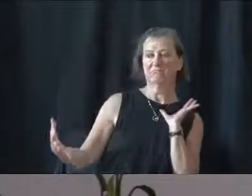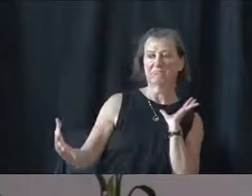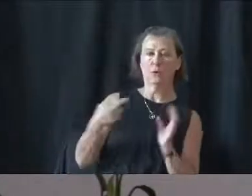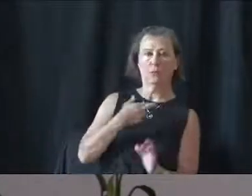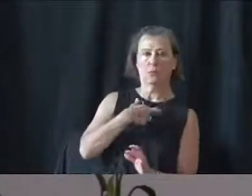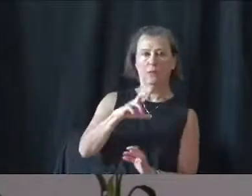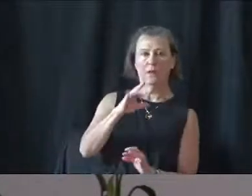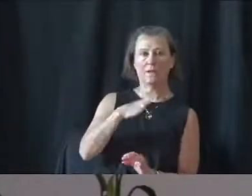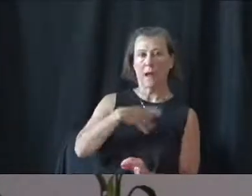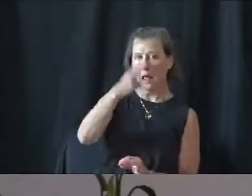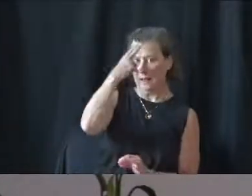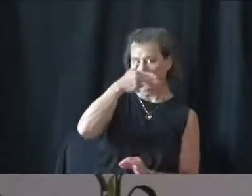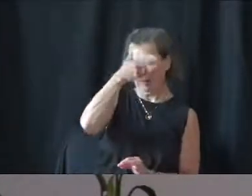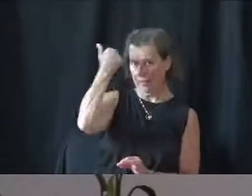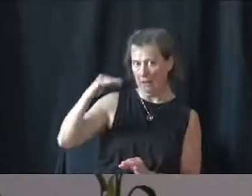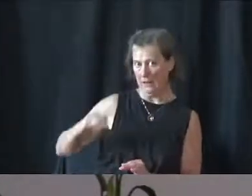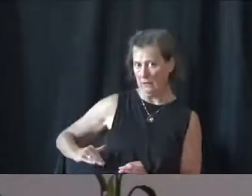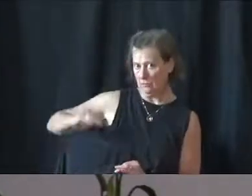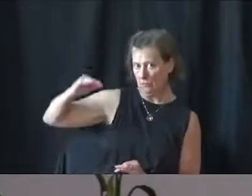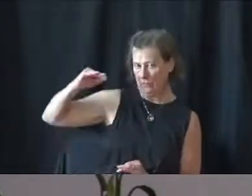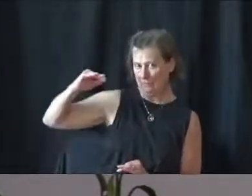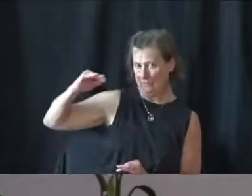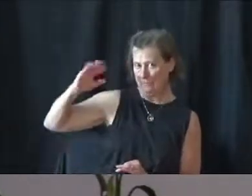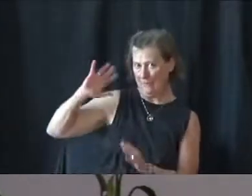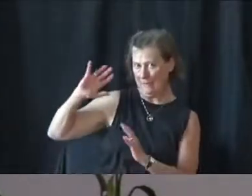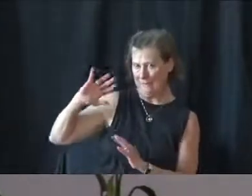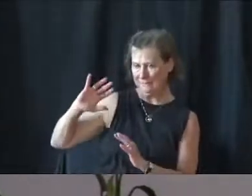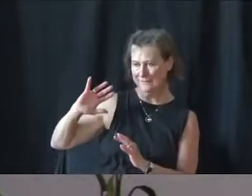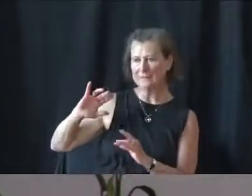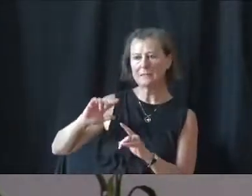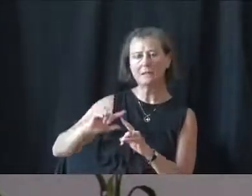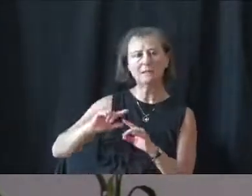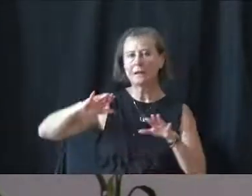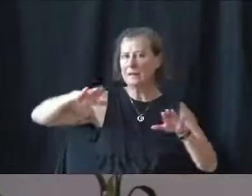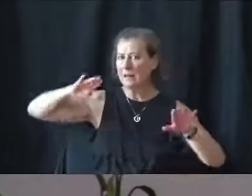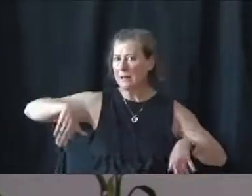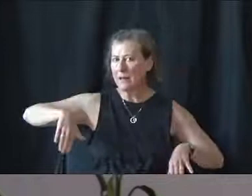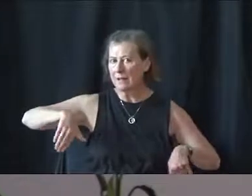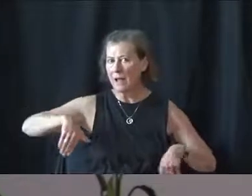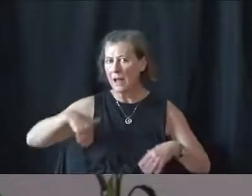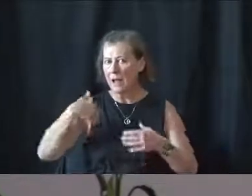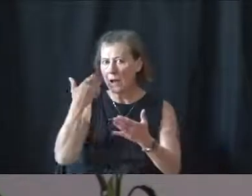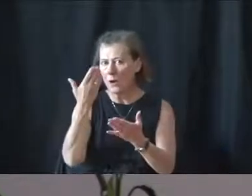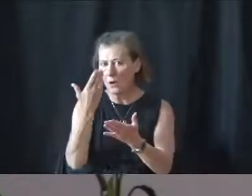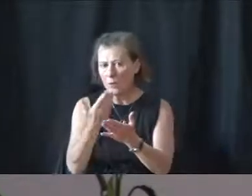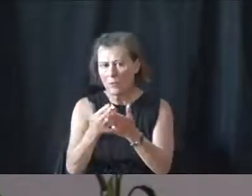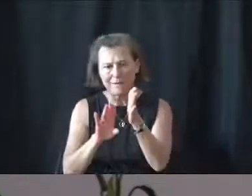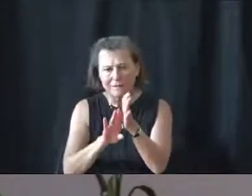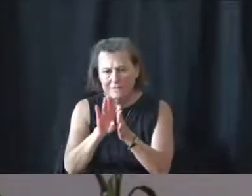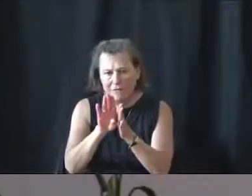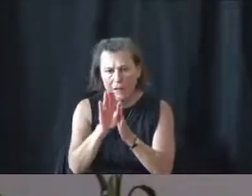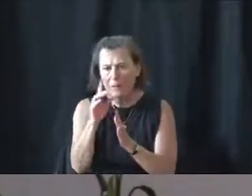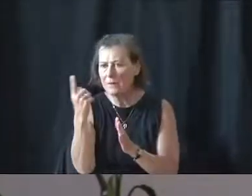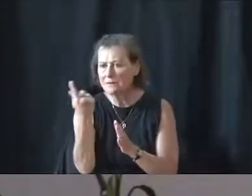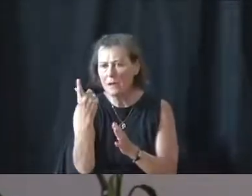my Catholic upbringing, but had not come upon or developed anything really to replace